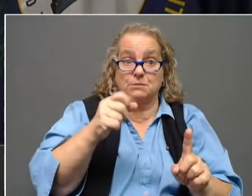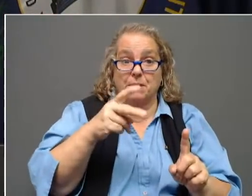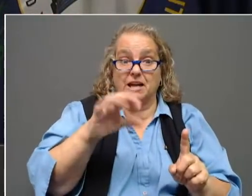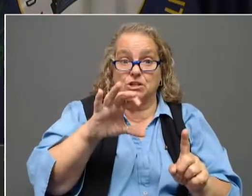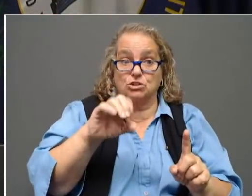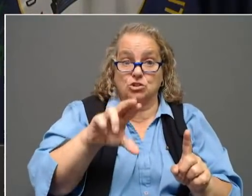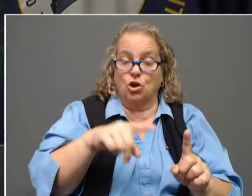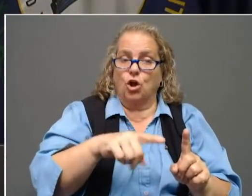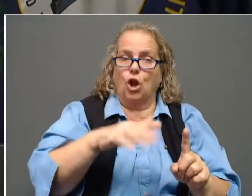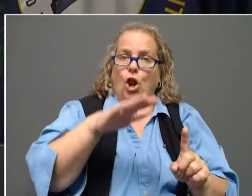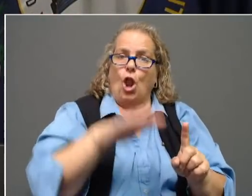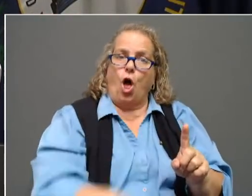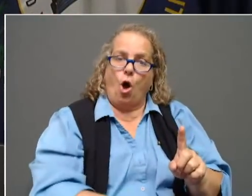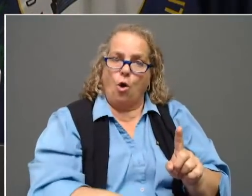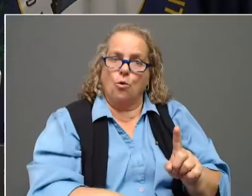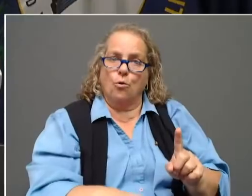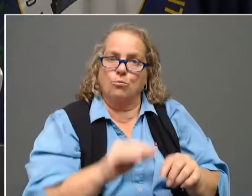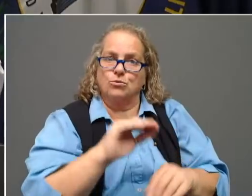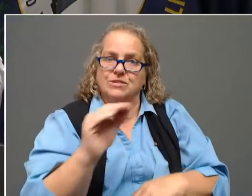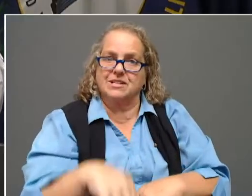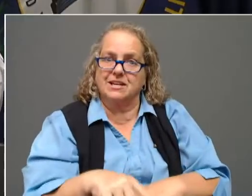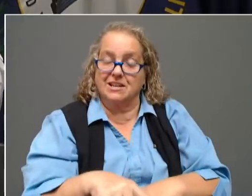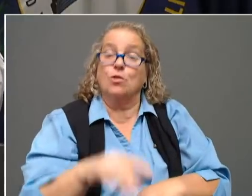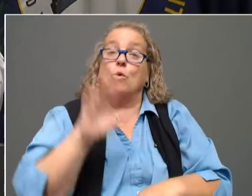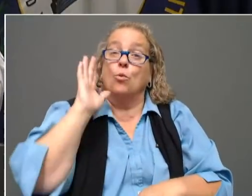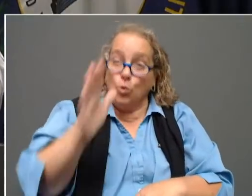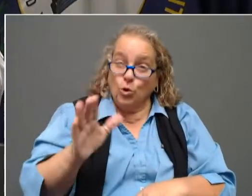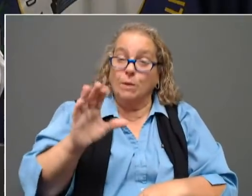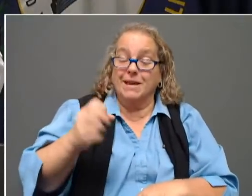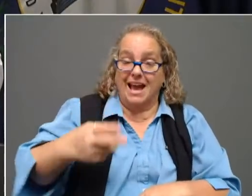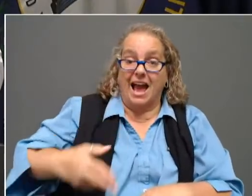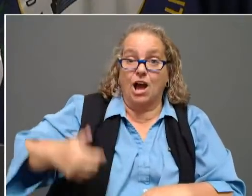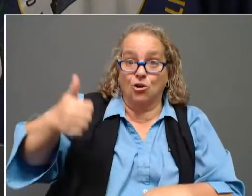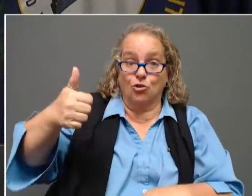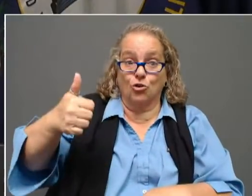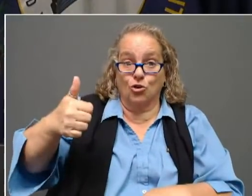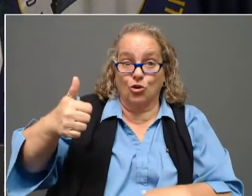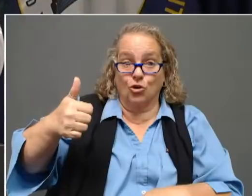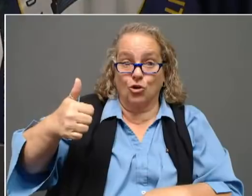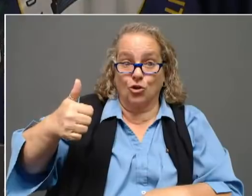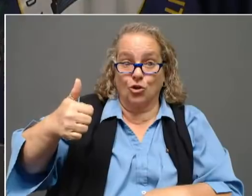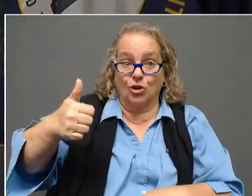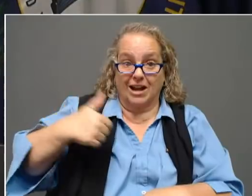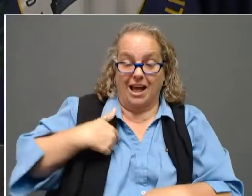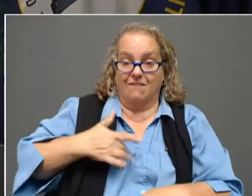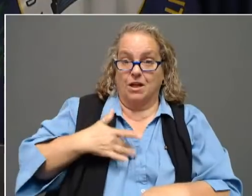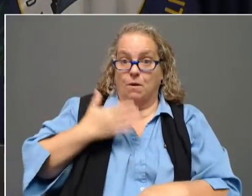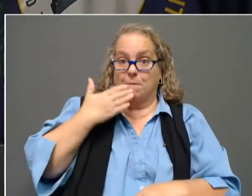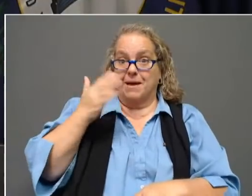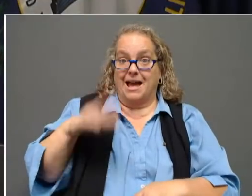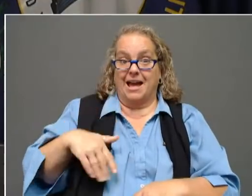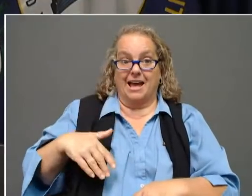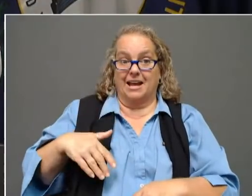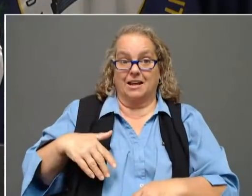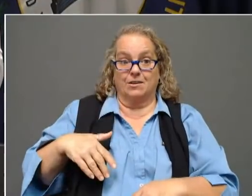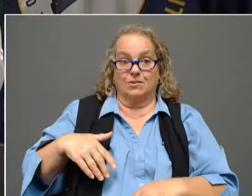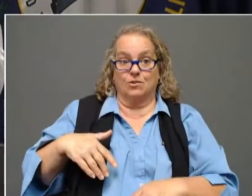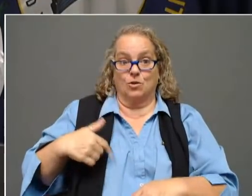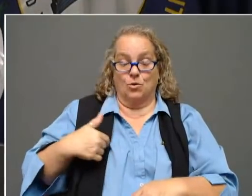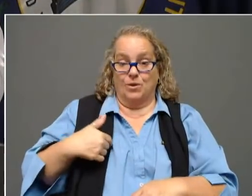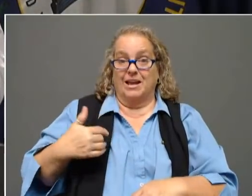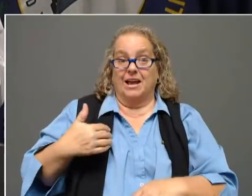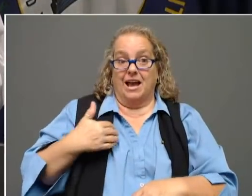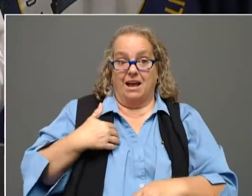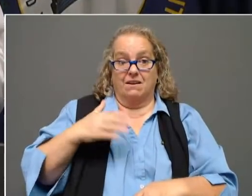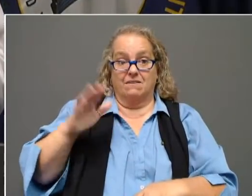higher than they currently show on the map, and I feel badly we don't, and there's not, we have an IT ticket in. Has anyone put